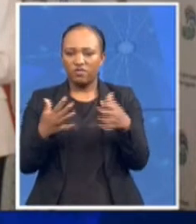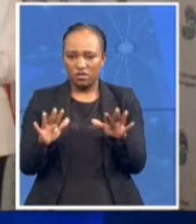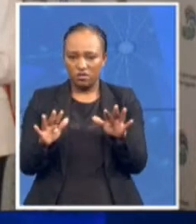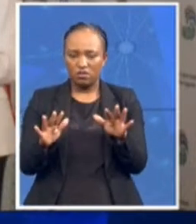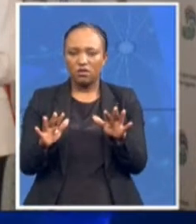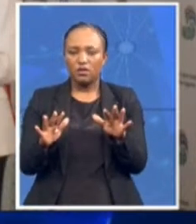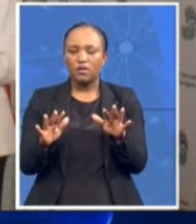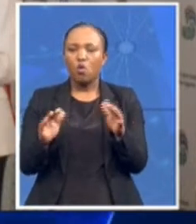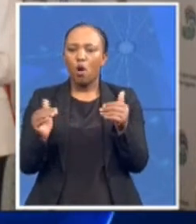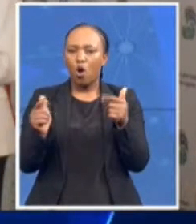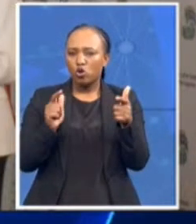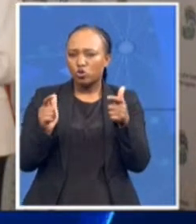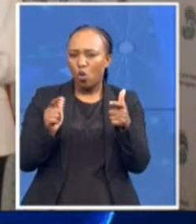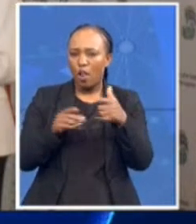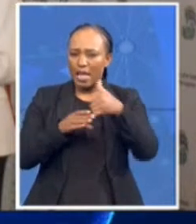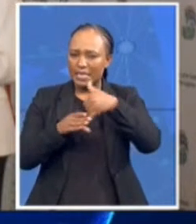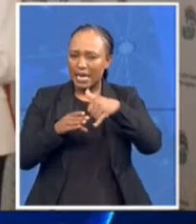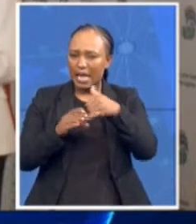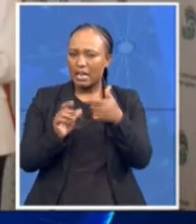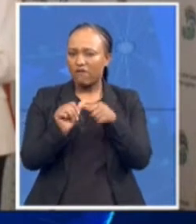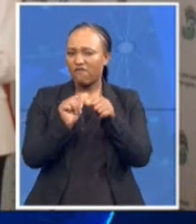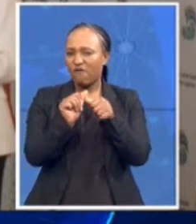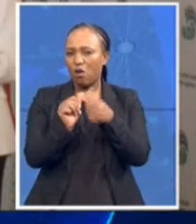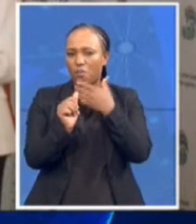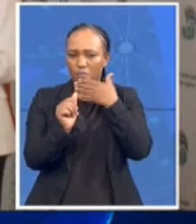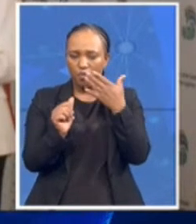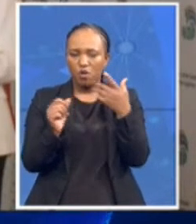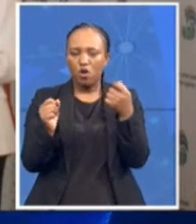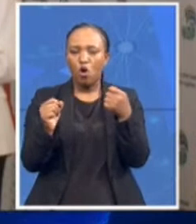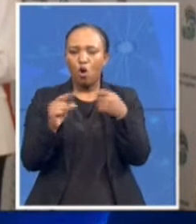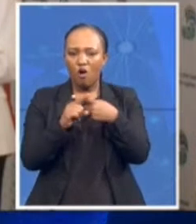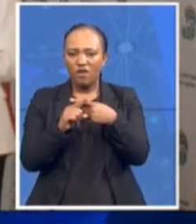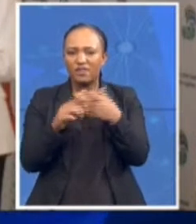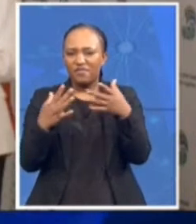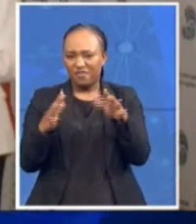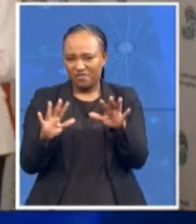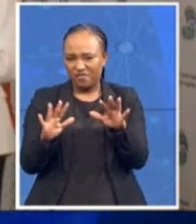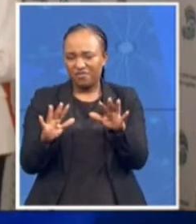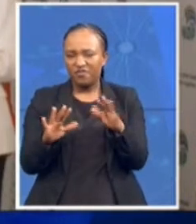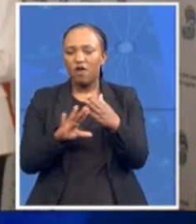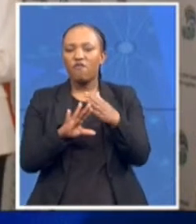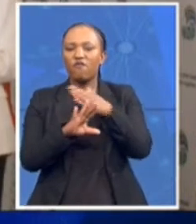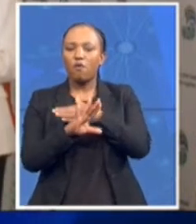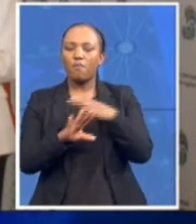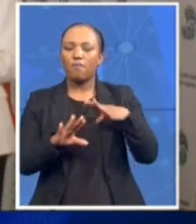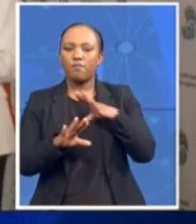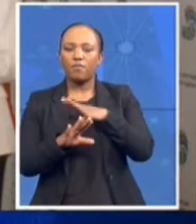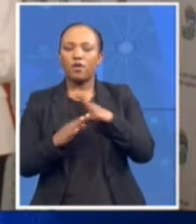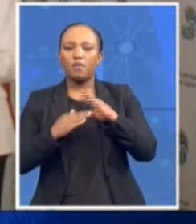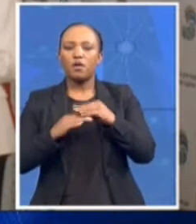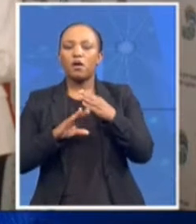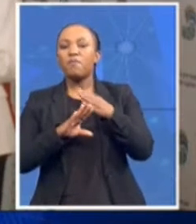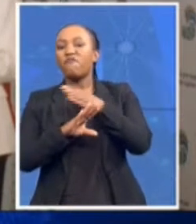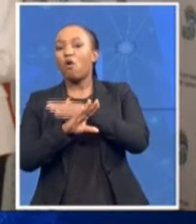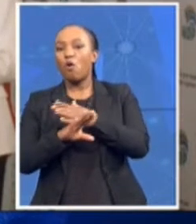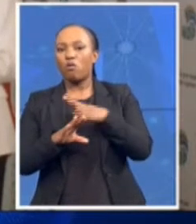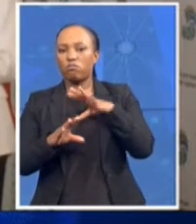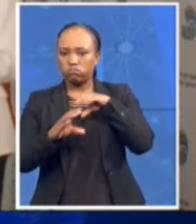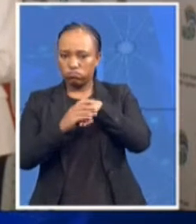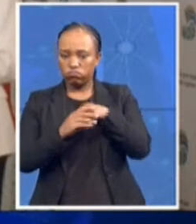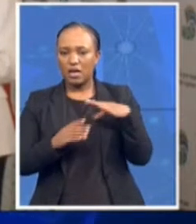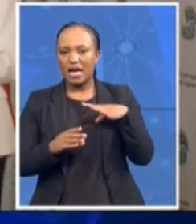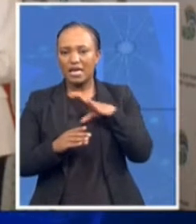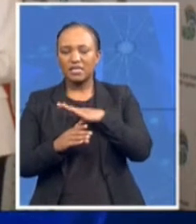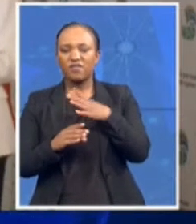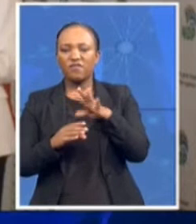interest in respect to some former council members who were in the previous council who contravened Section 8 of the NAC